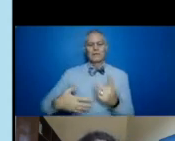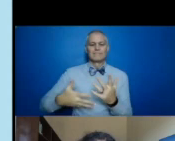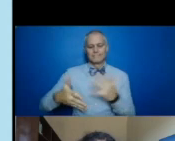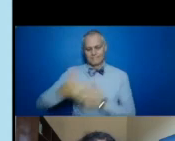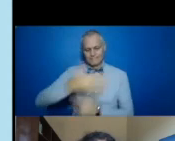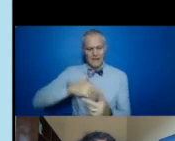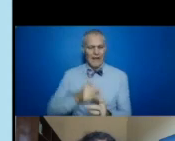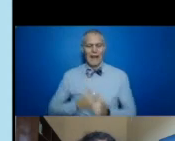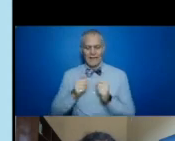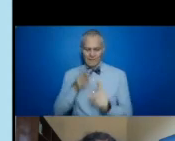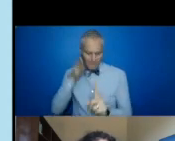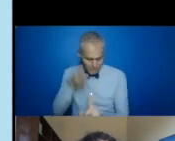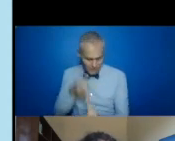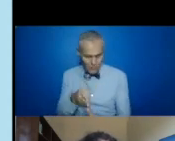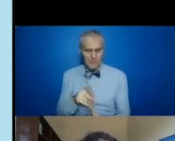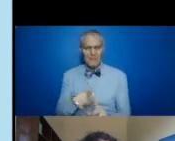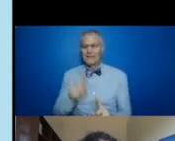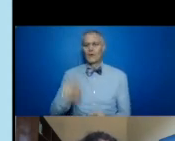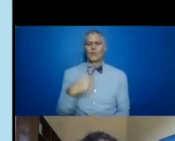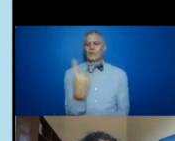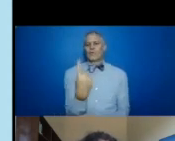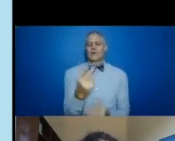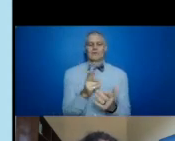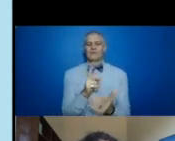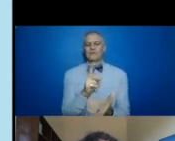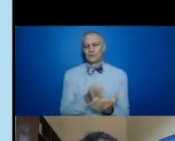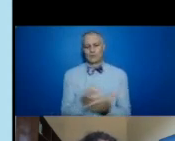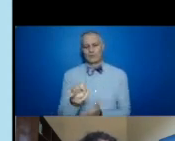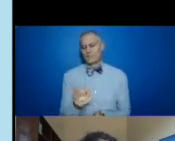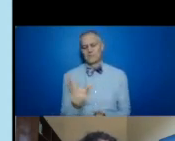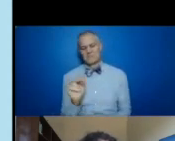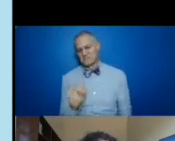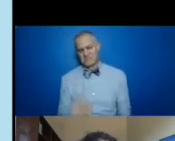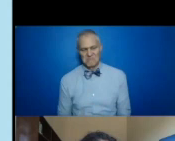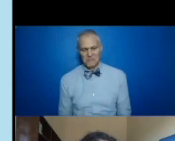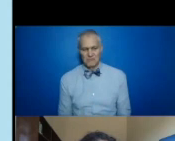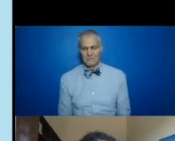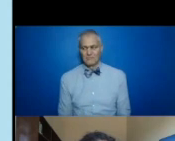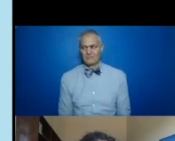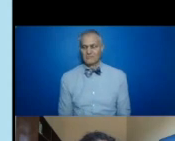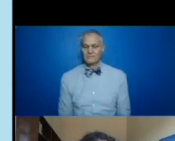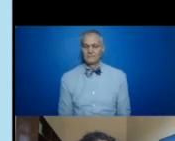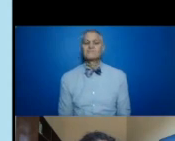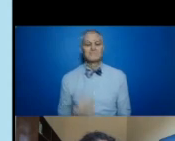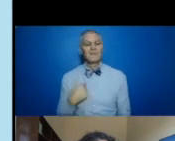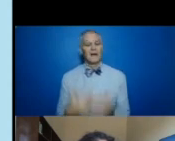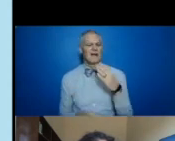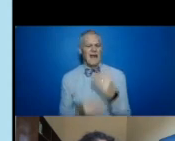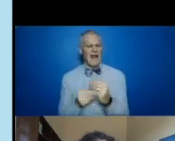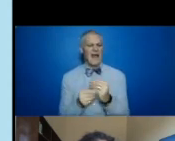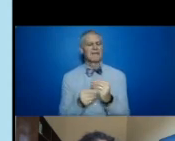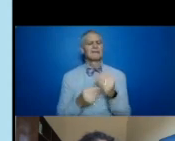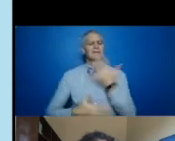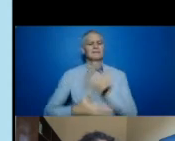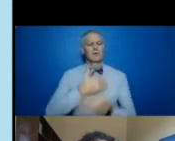make is the only truth that there is. I also add into this social construction framework